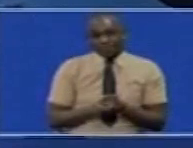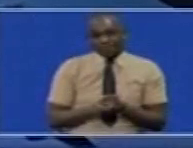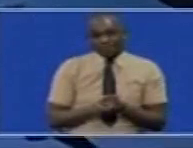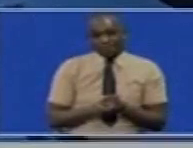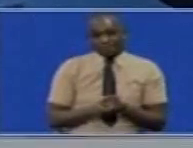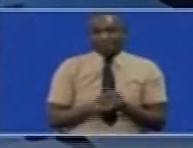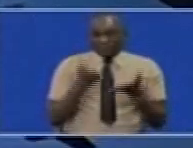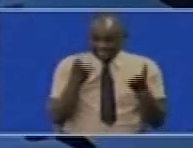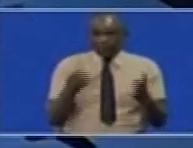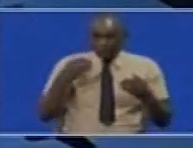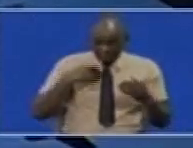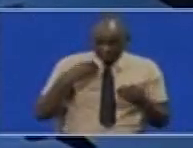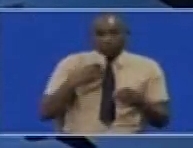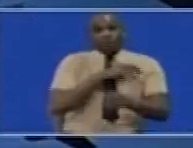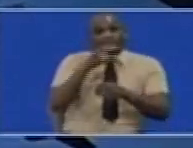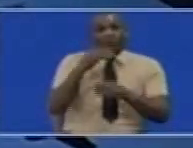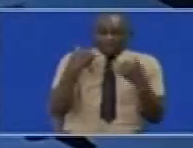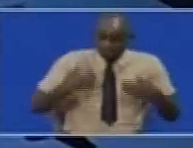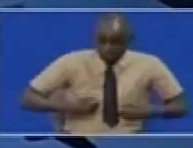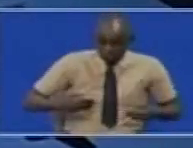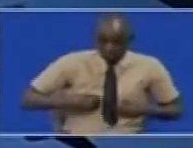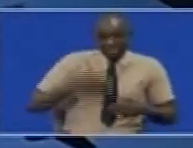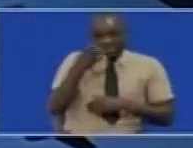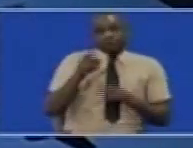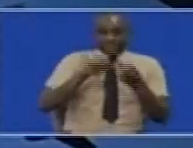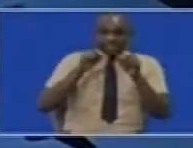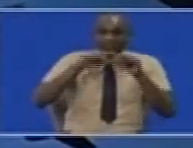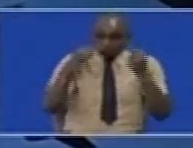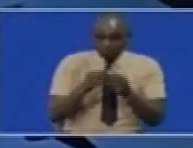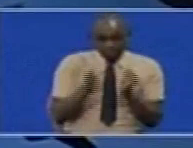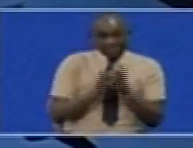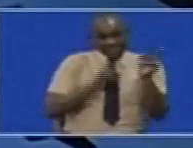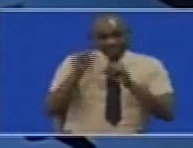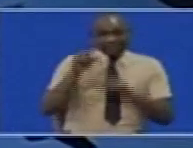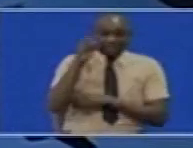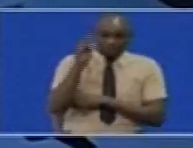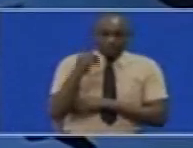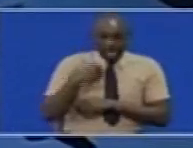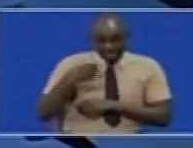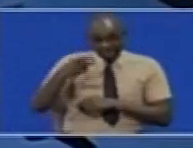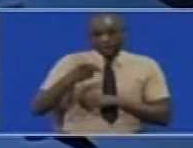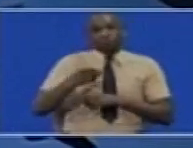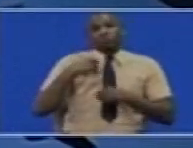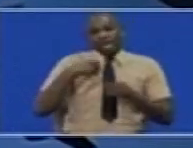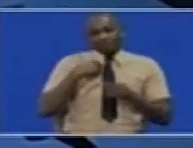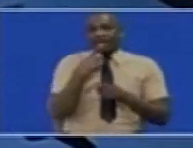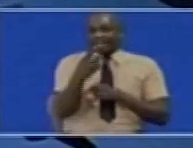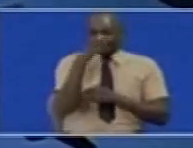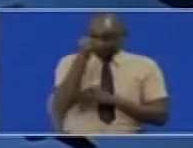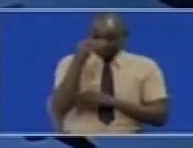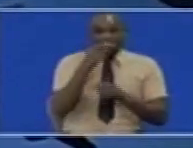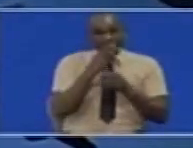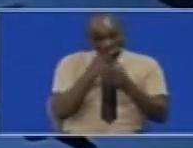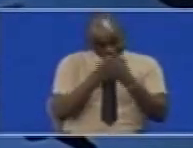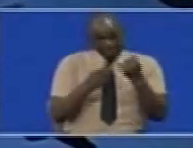In a bid to further empower youths in the country, Standard Group Limited and Safaricom have entered into an 150 million shillings